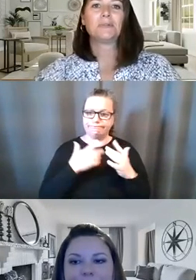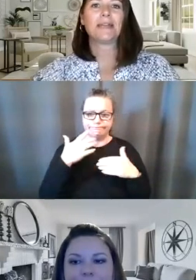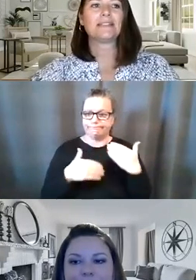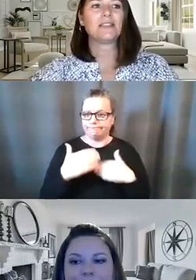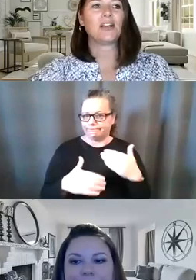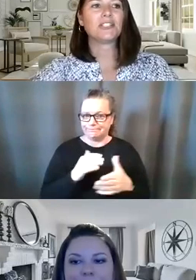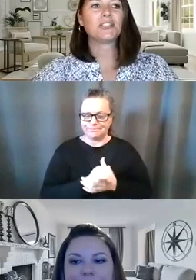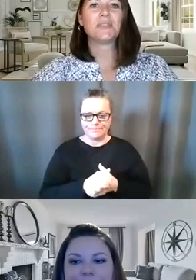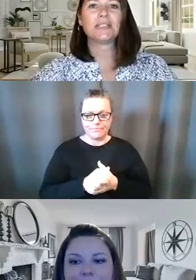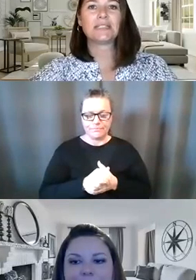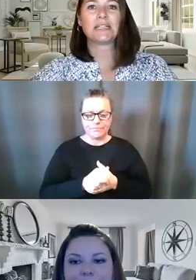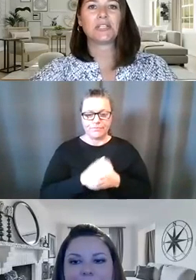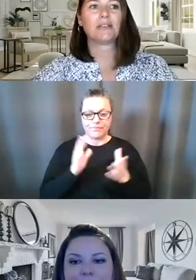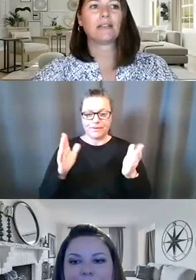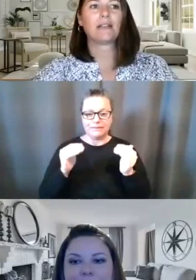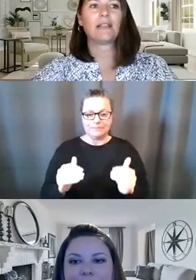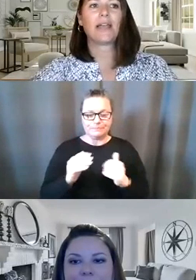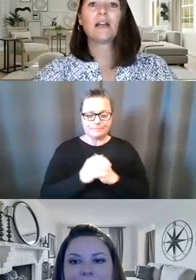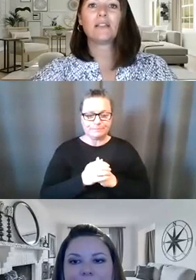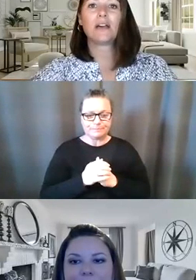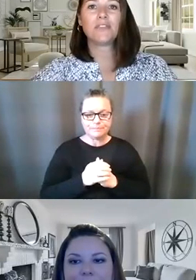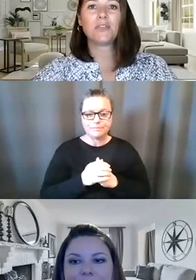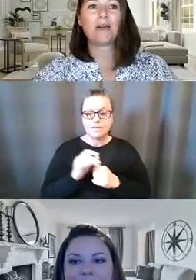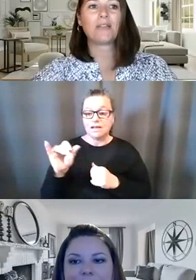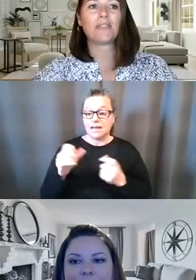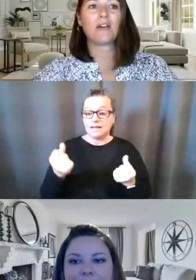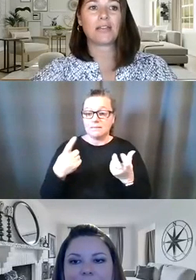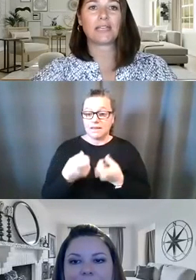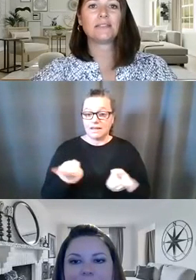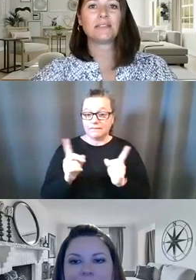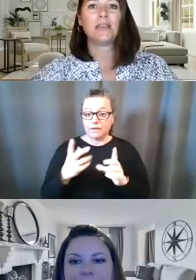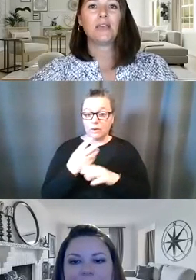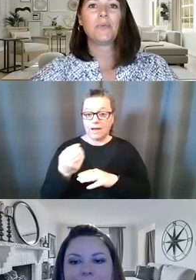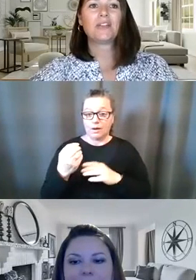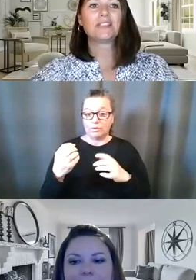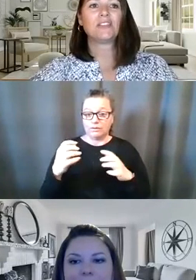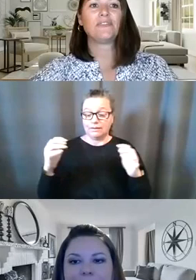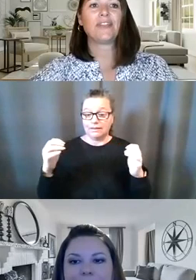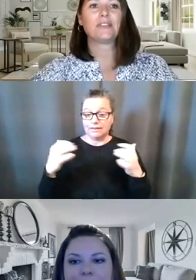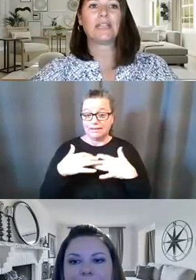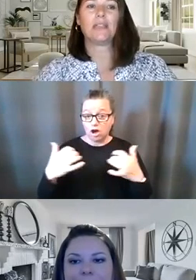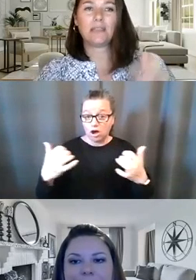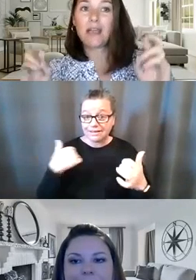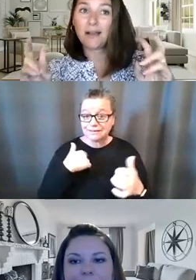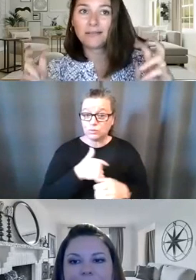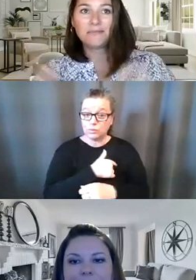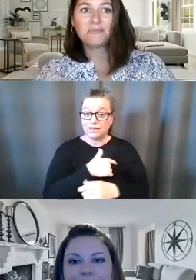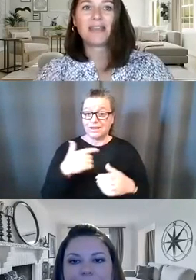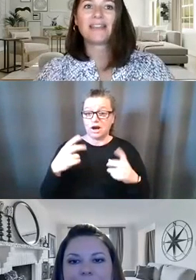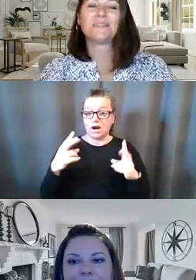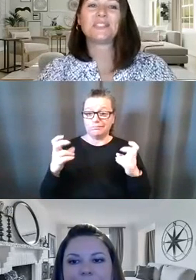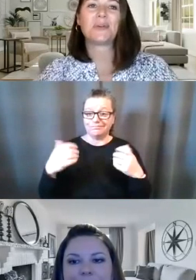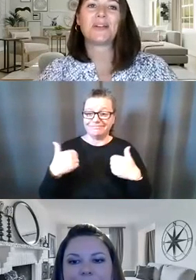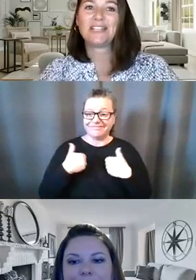All right, on to the session. Like a lot of you out in the audience, we are still fairly young when